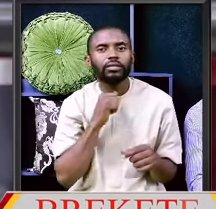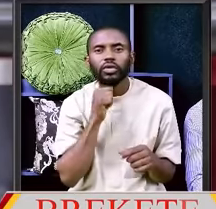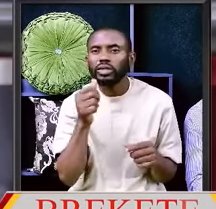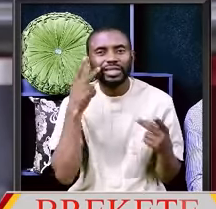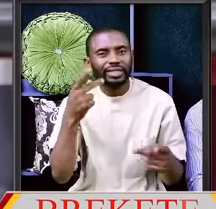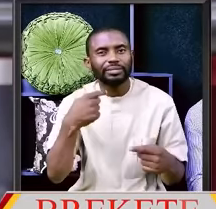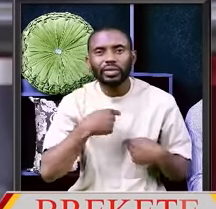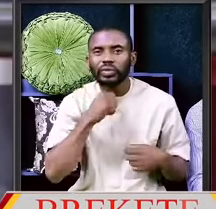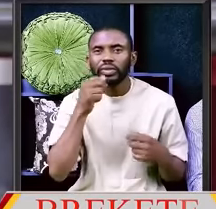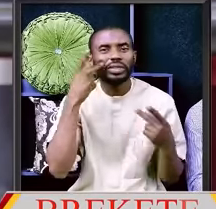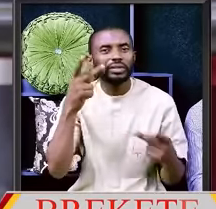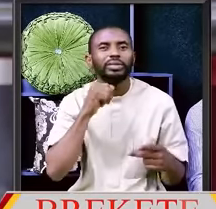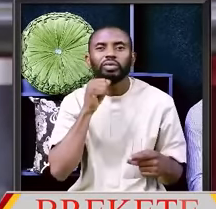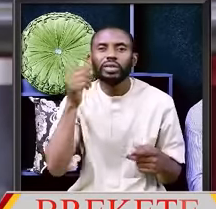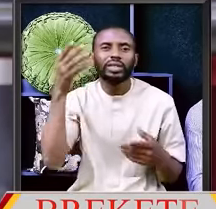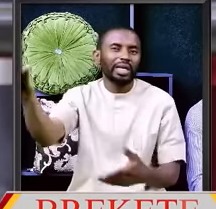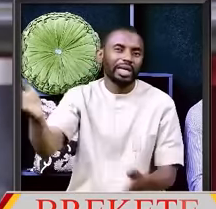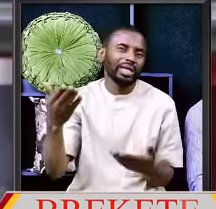them. No.